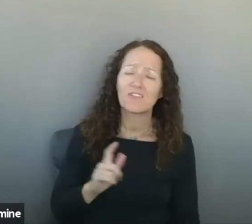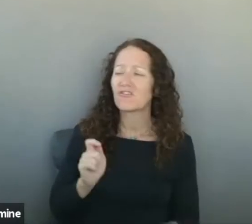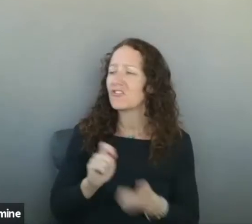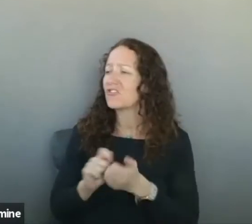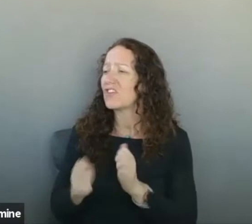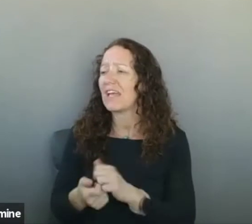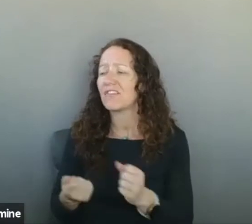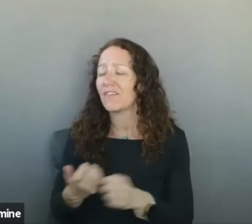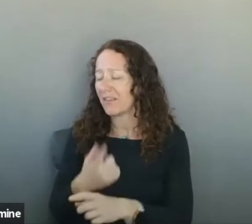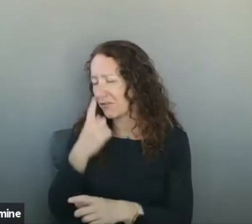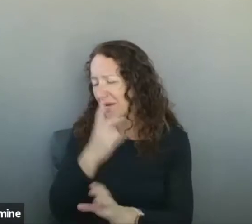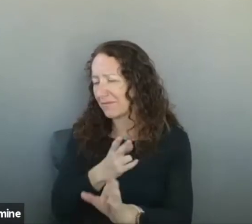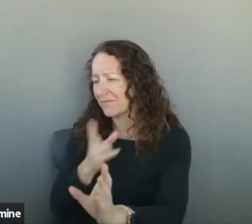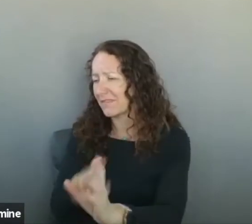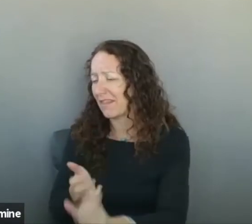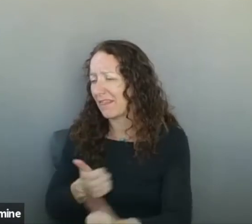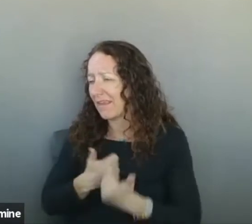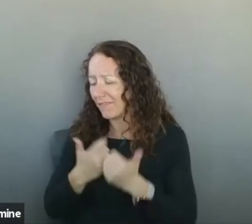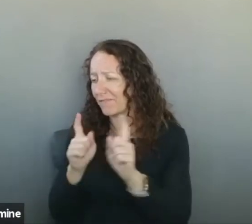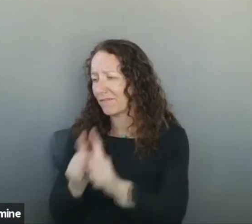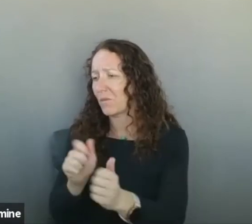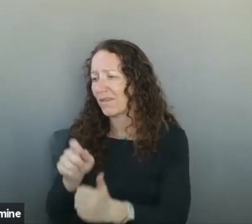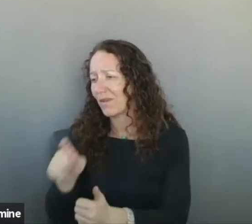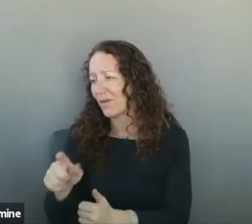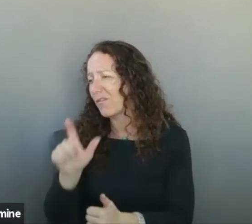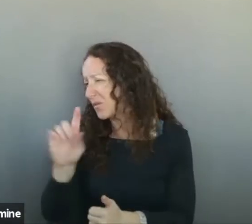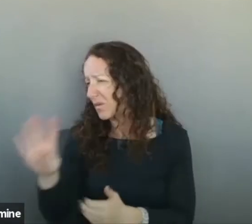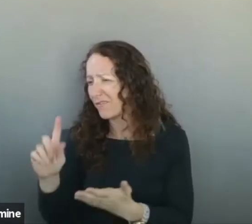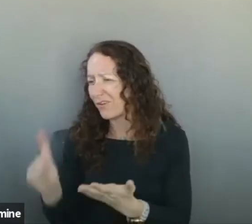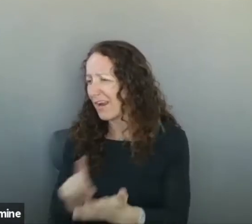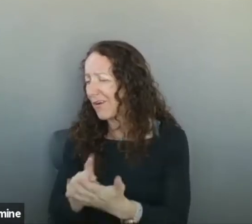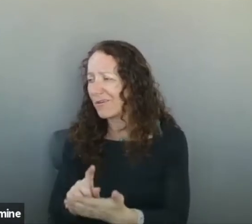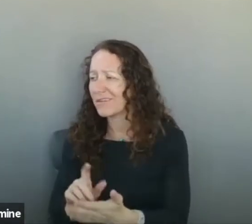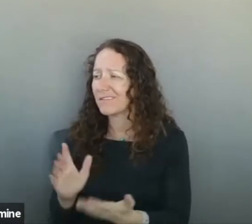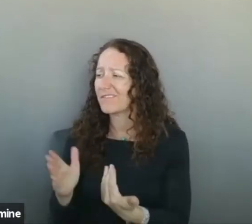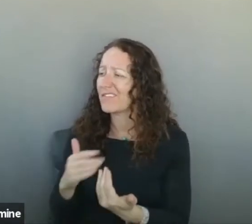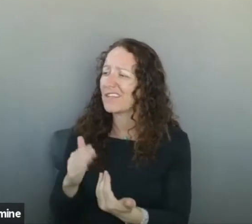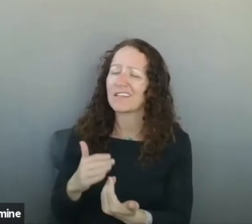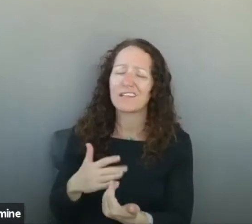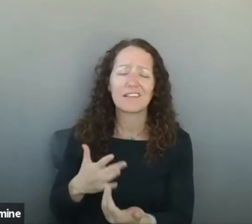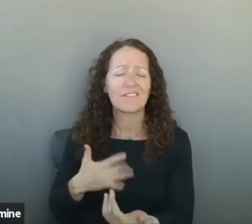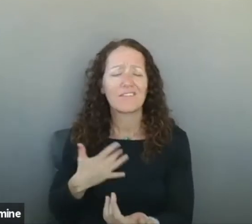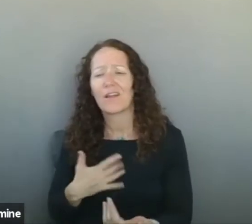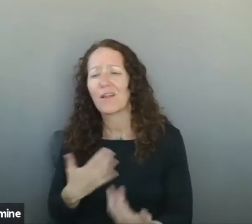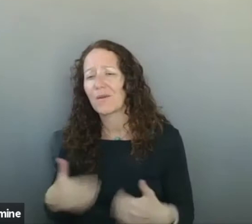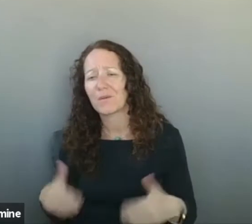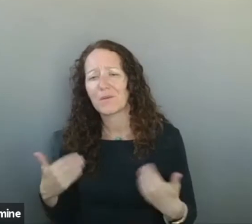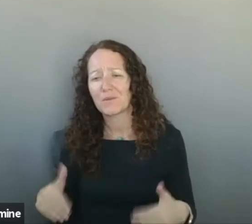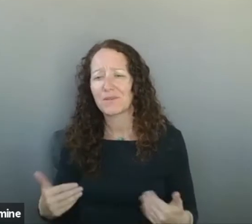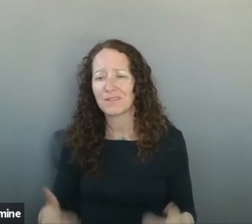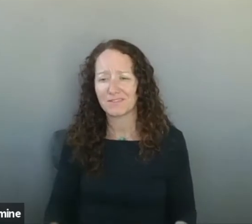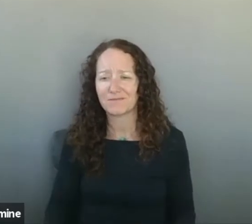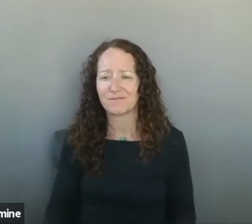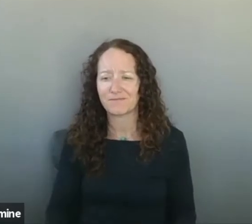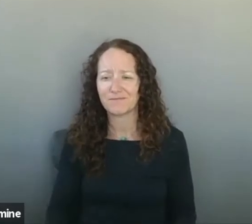Dang. Whew. Feels so nice. Oh, wow.